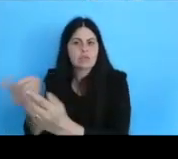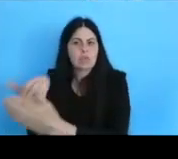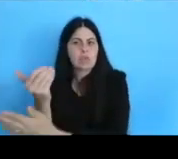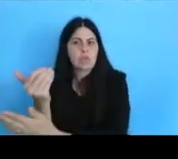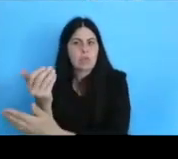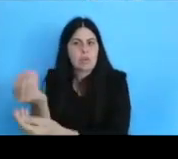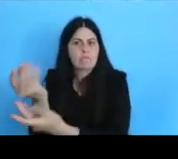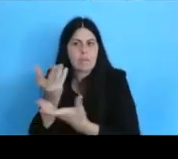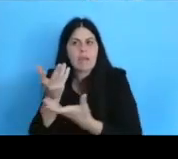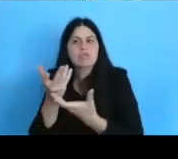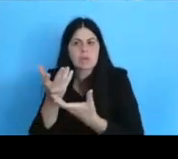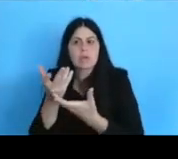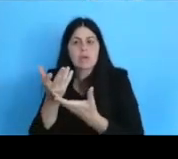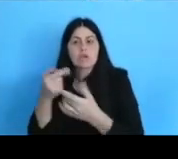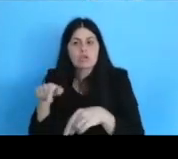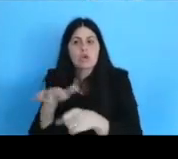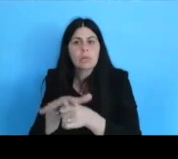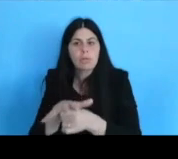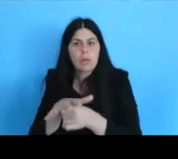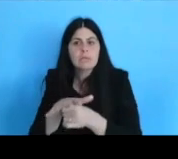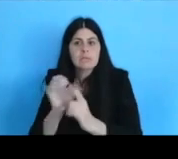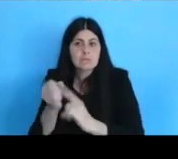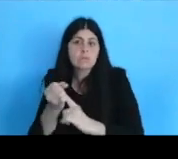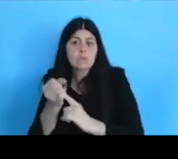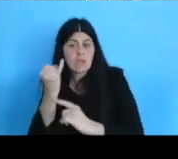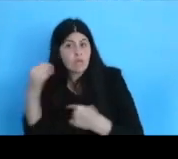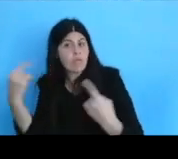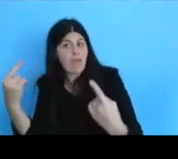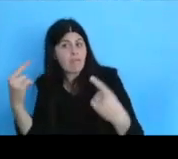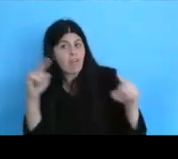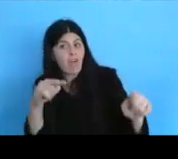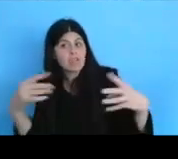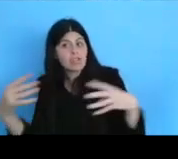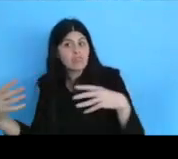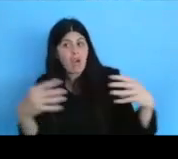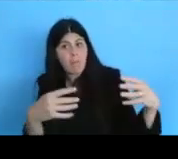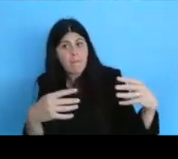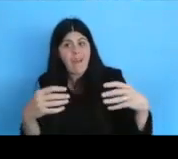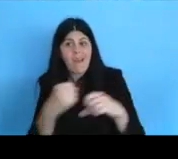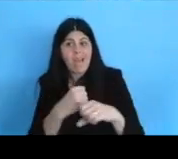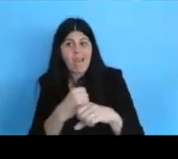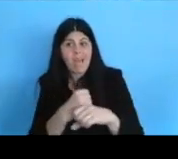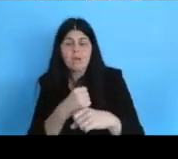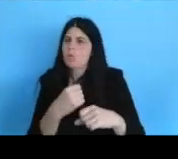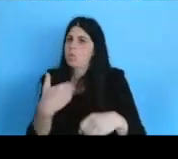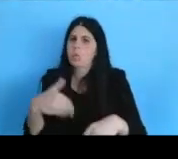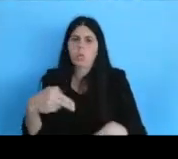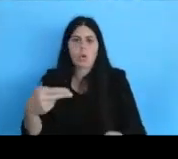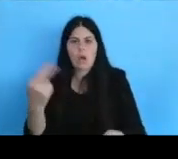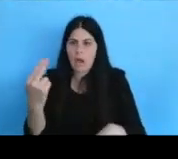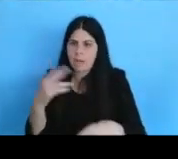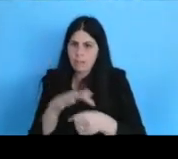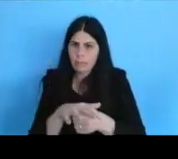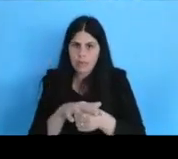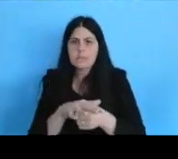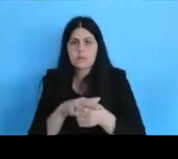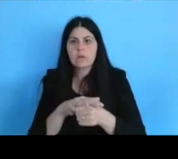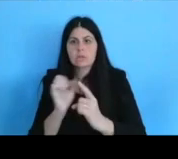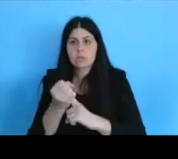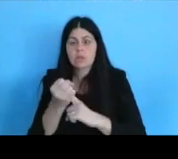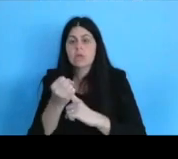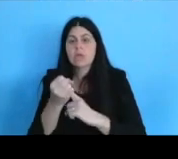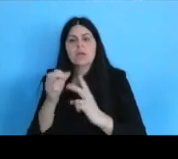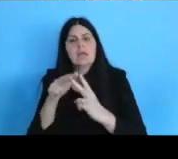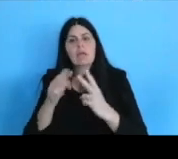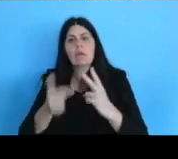And definitely, if you ever been to combat, that's definitely a high pressure situation where it's life or death. I had a